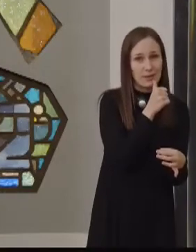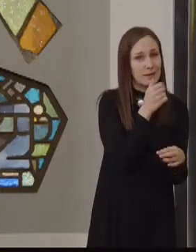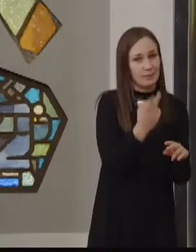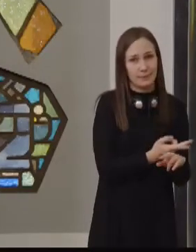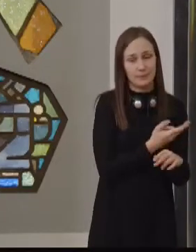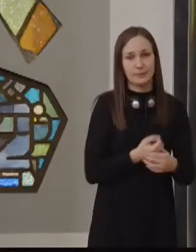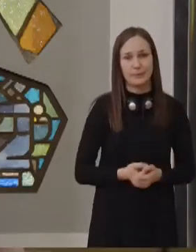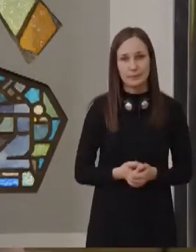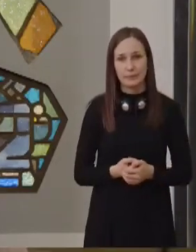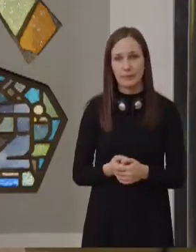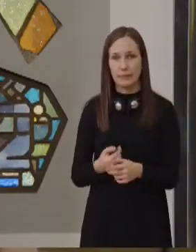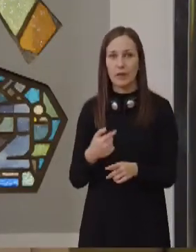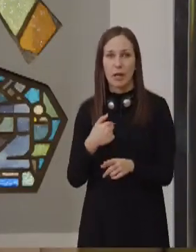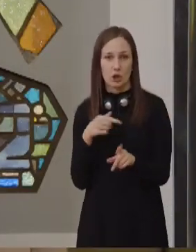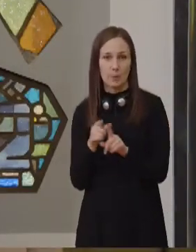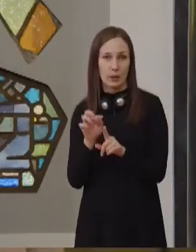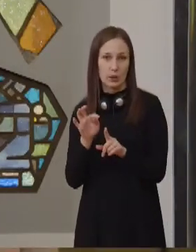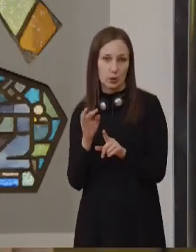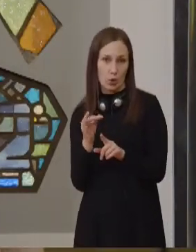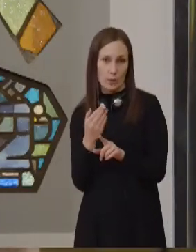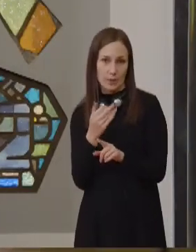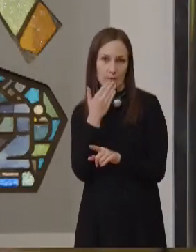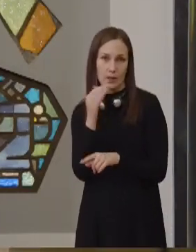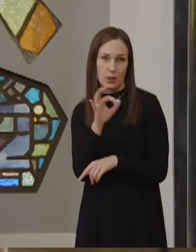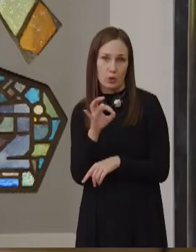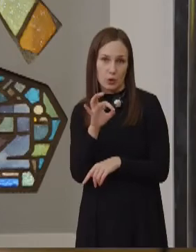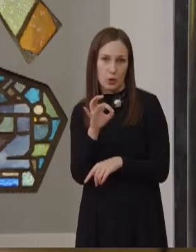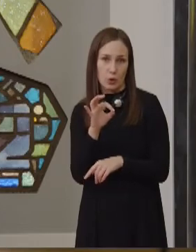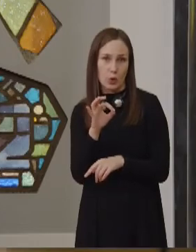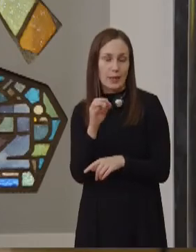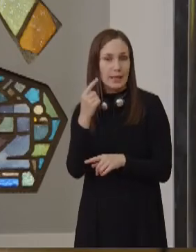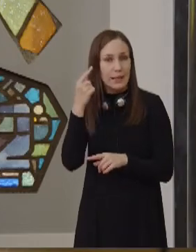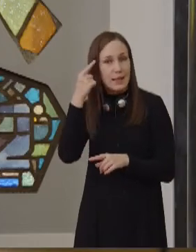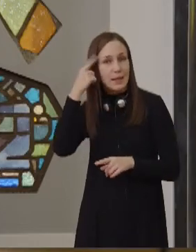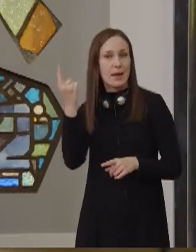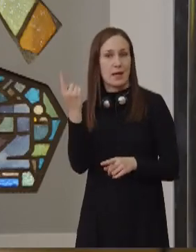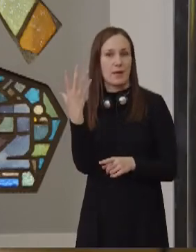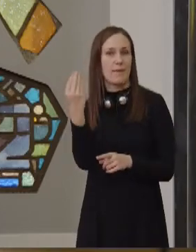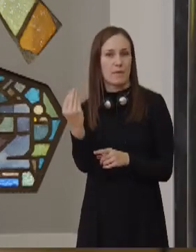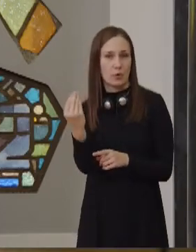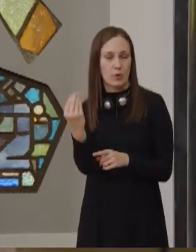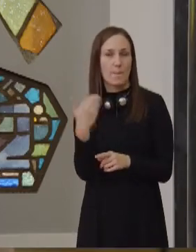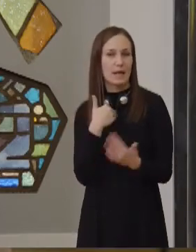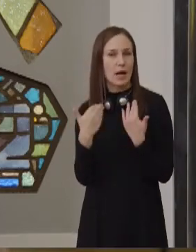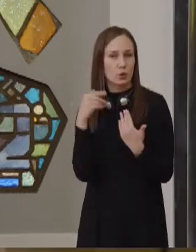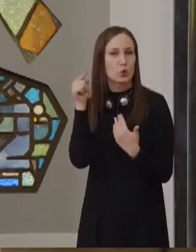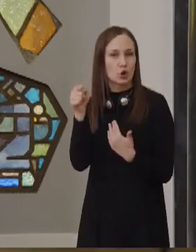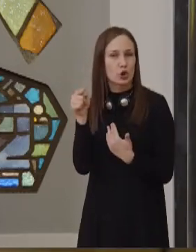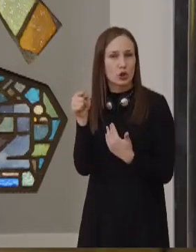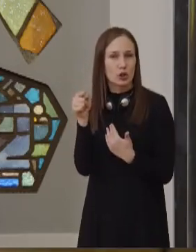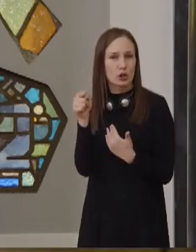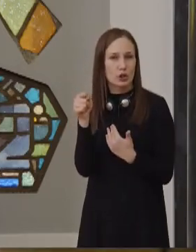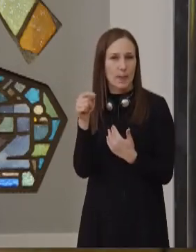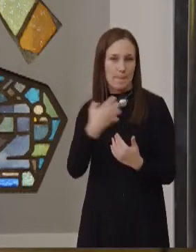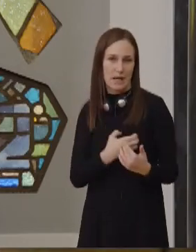parliament in May were lacking. I have a question with regard to the